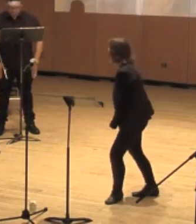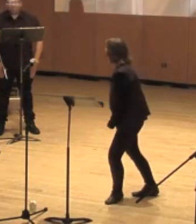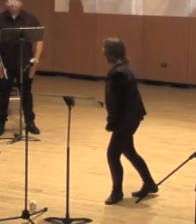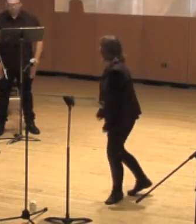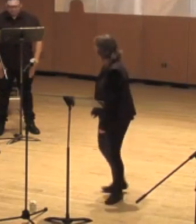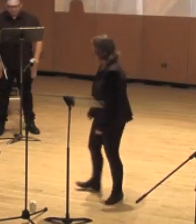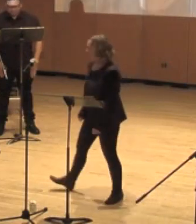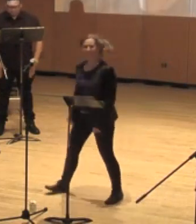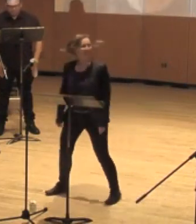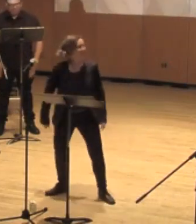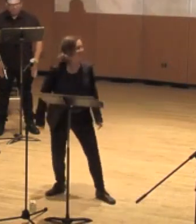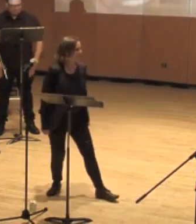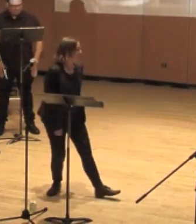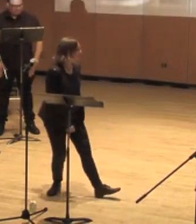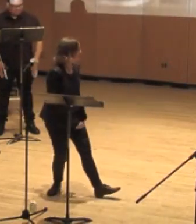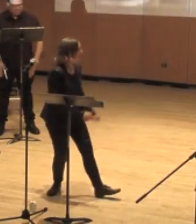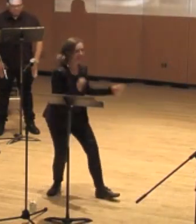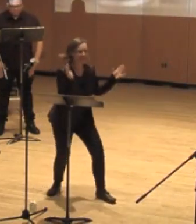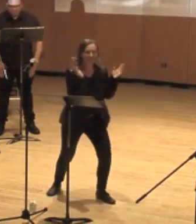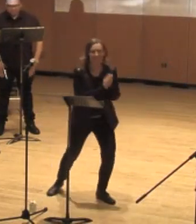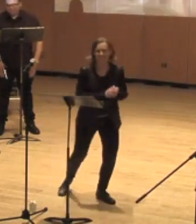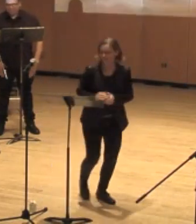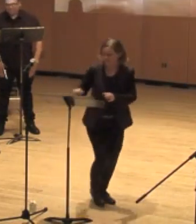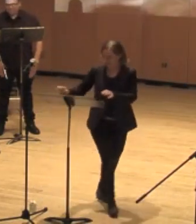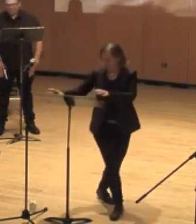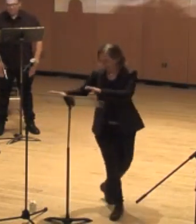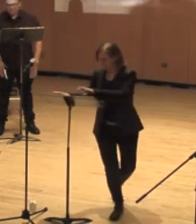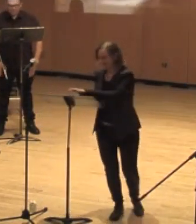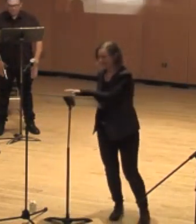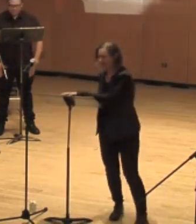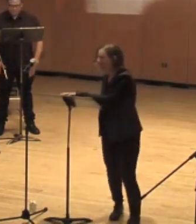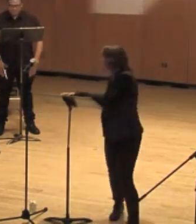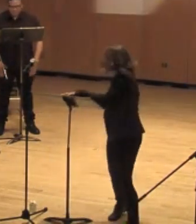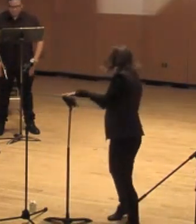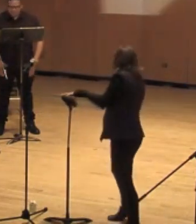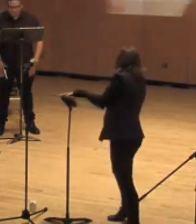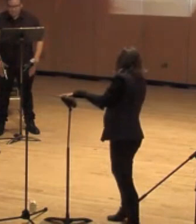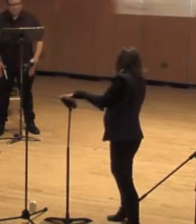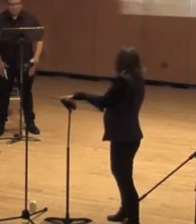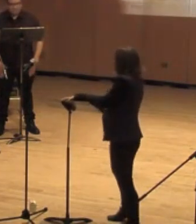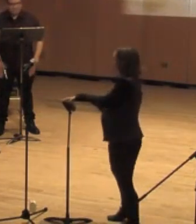jacks or okay all right let's do